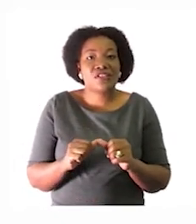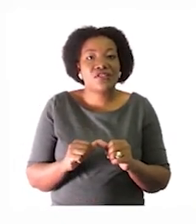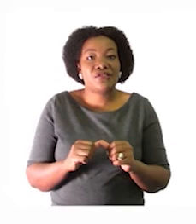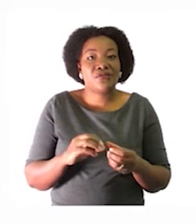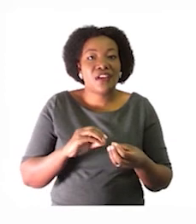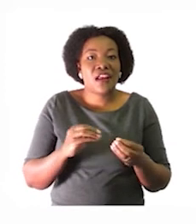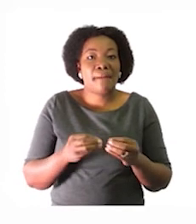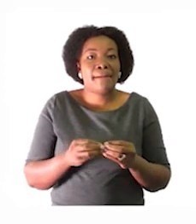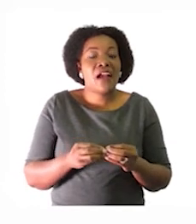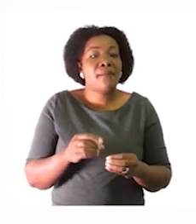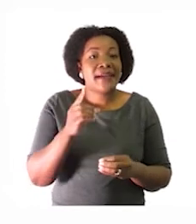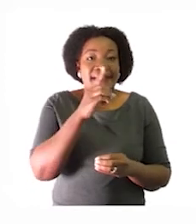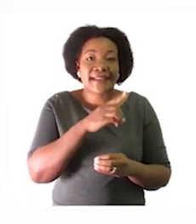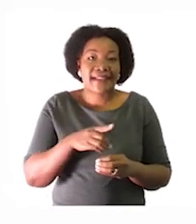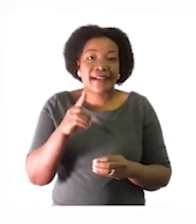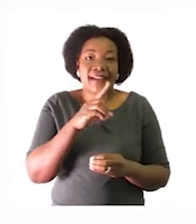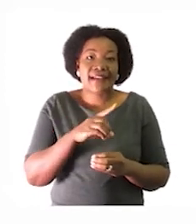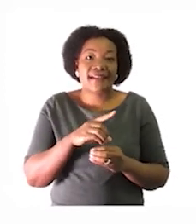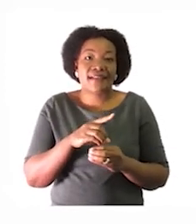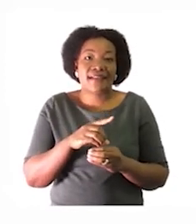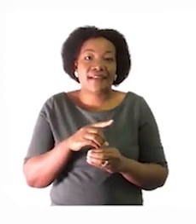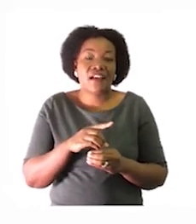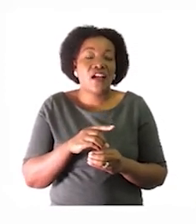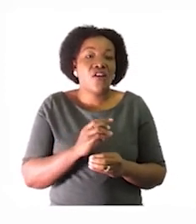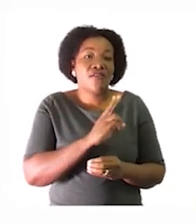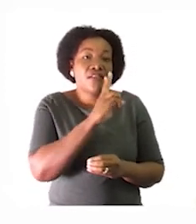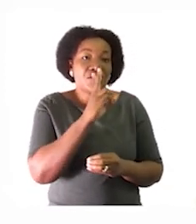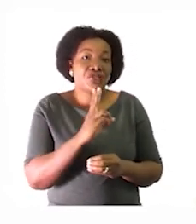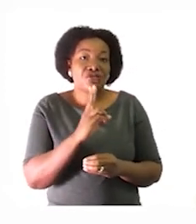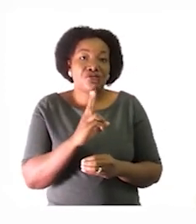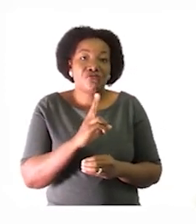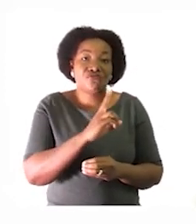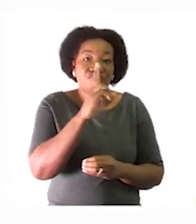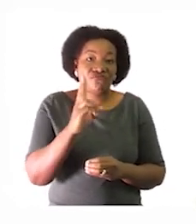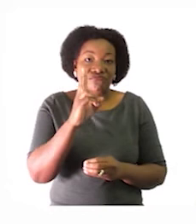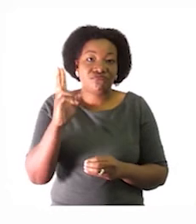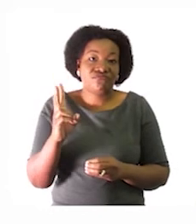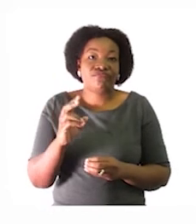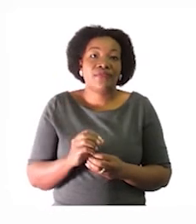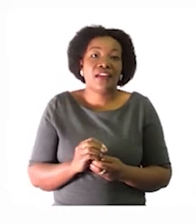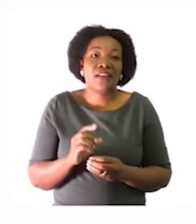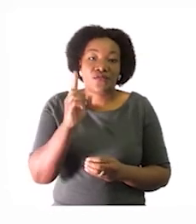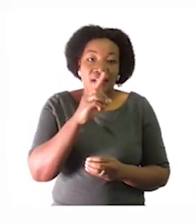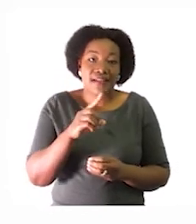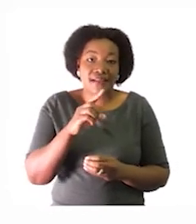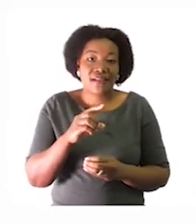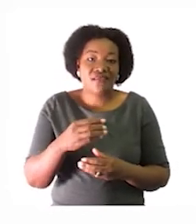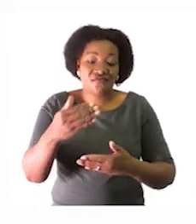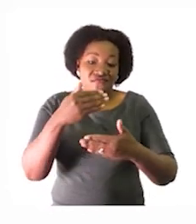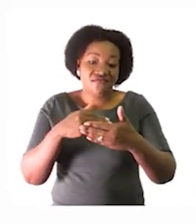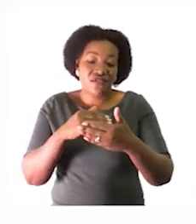by circling the numbers in twos. Down below, let us count in